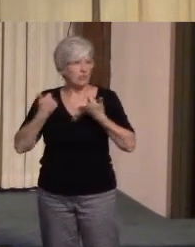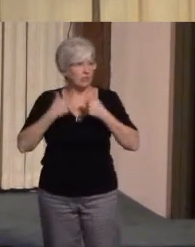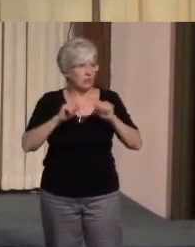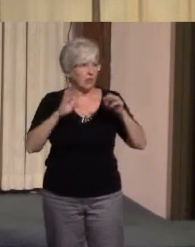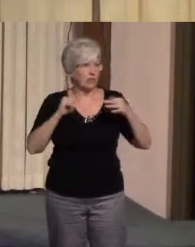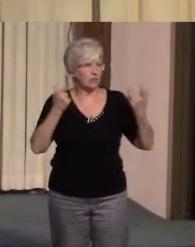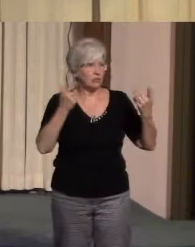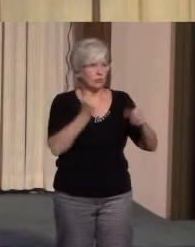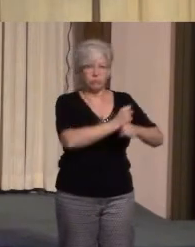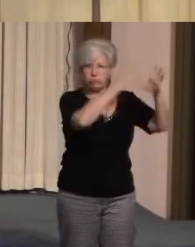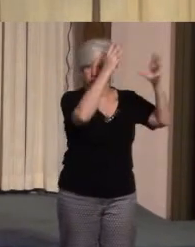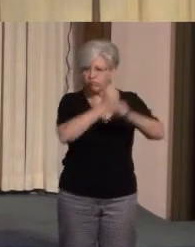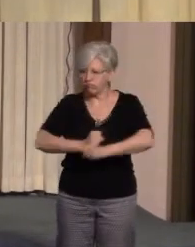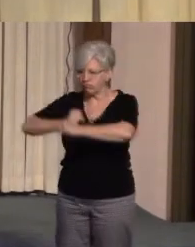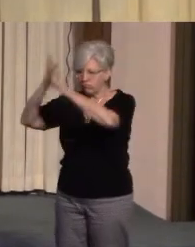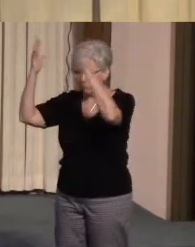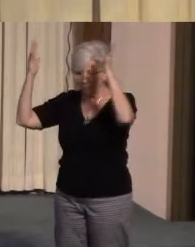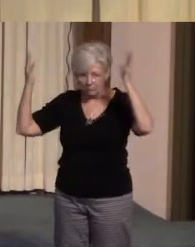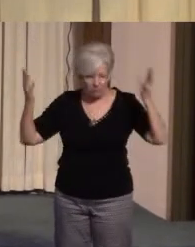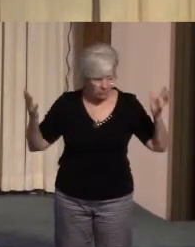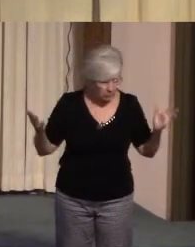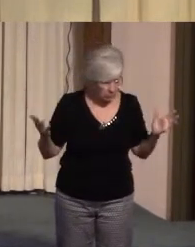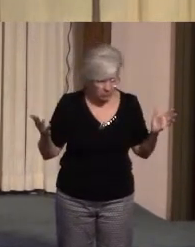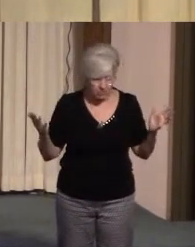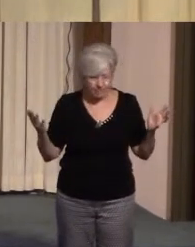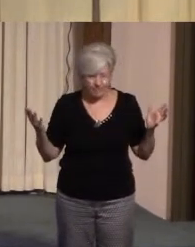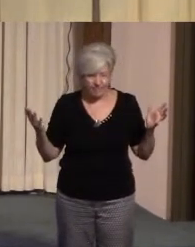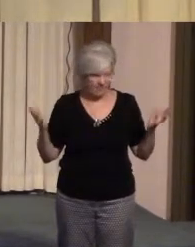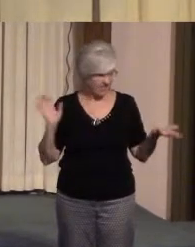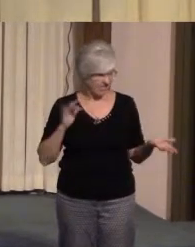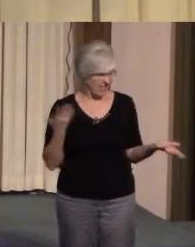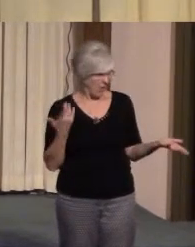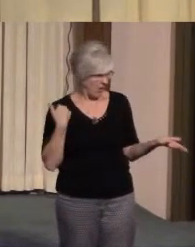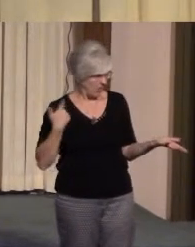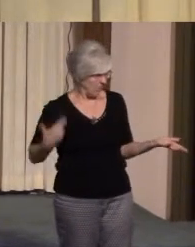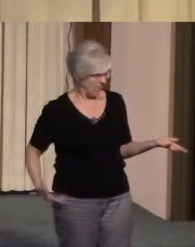weapons? Is that what we are?